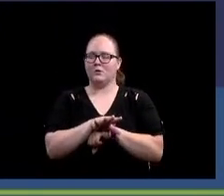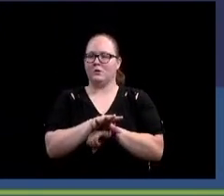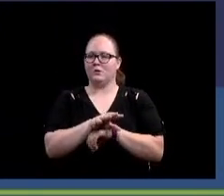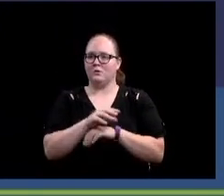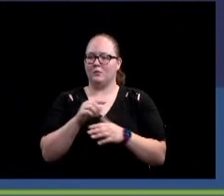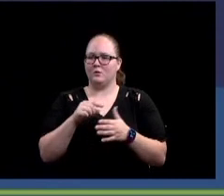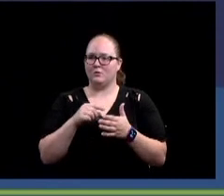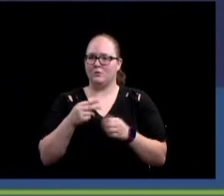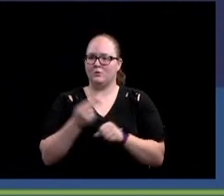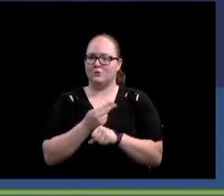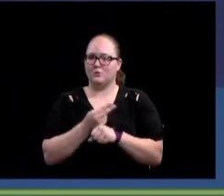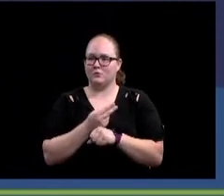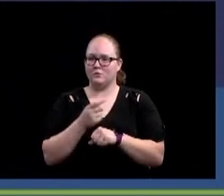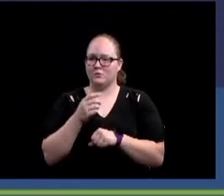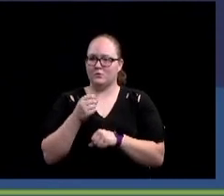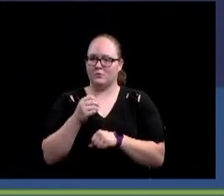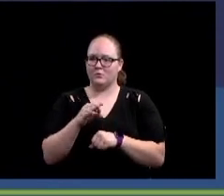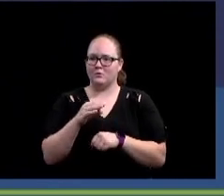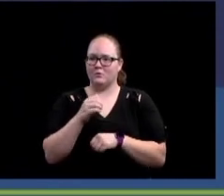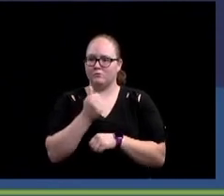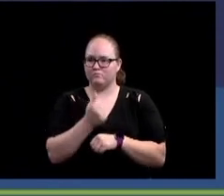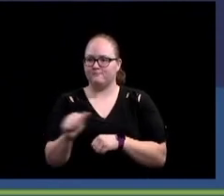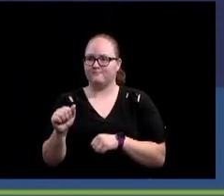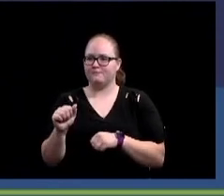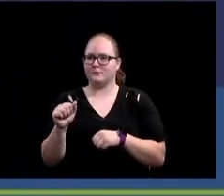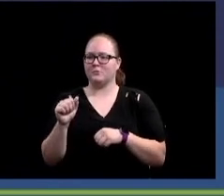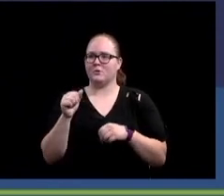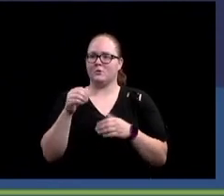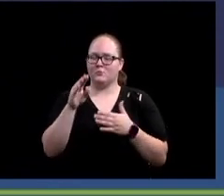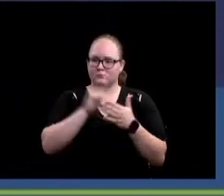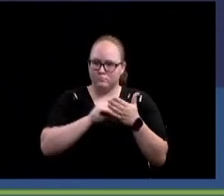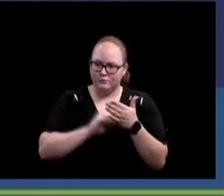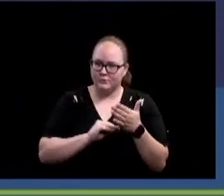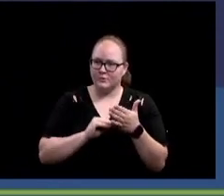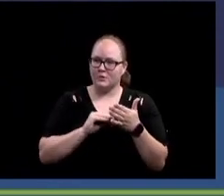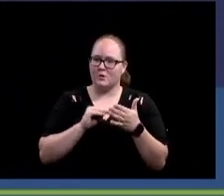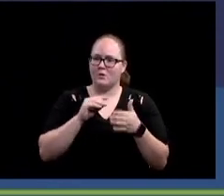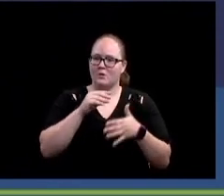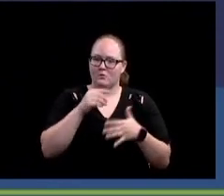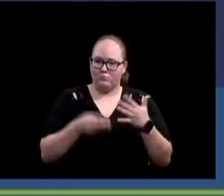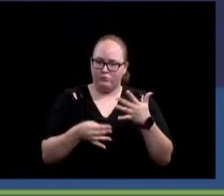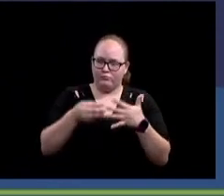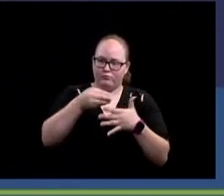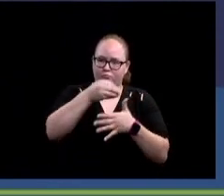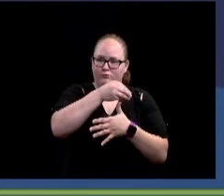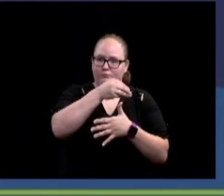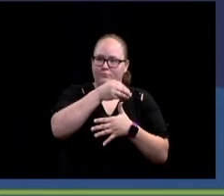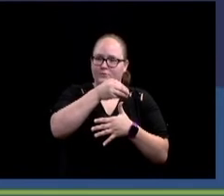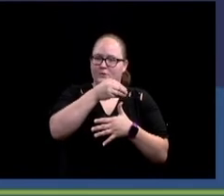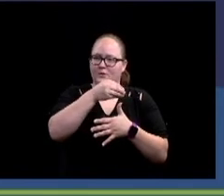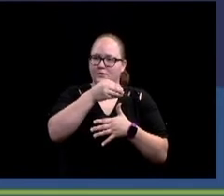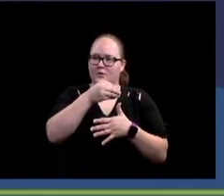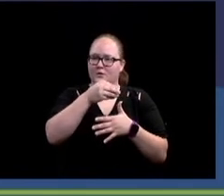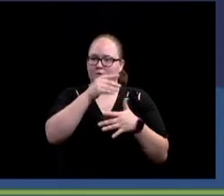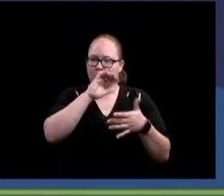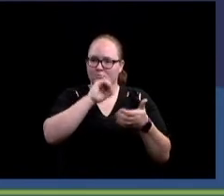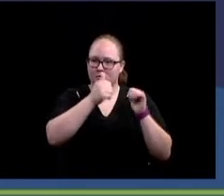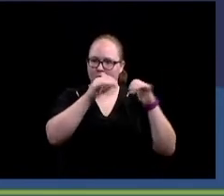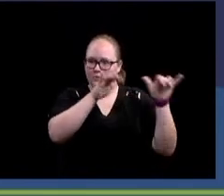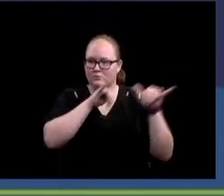by a chain of supervisors, then analyzed by professional standards, the training unit, and the chief of police.